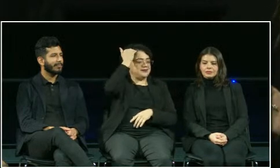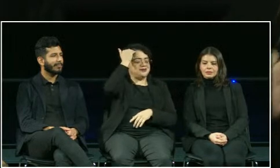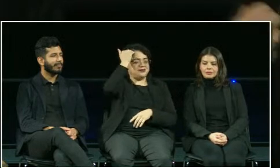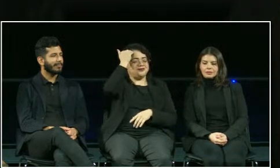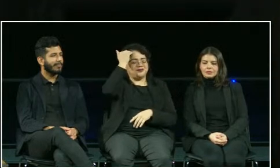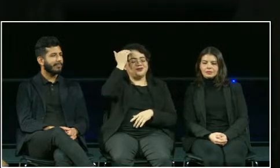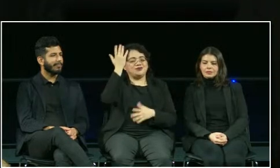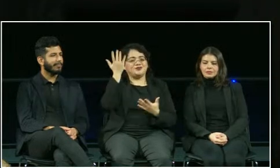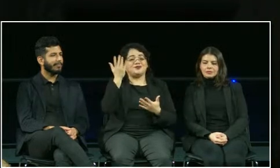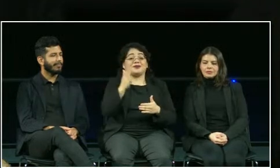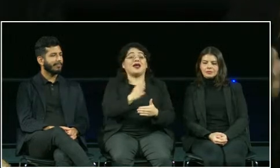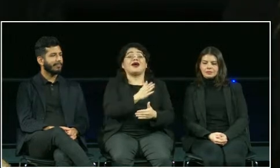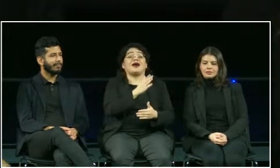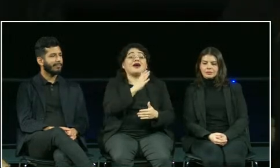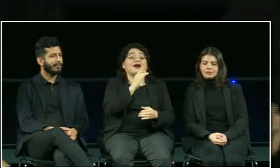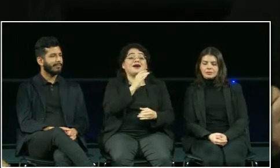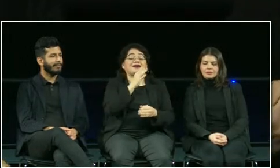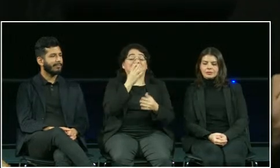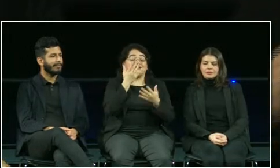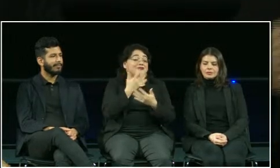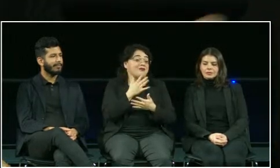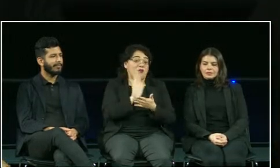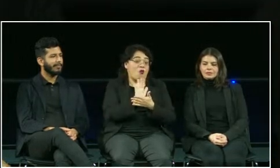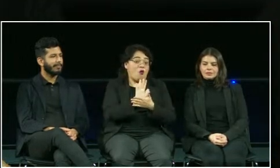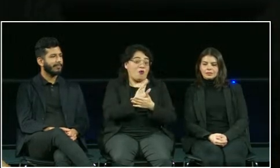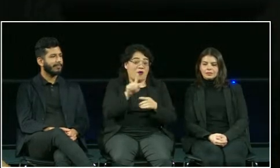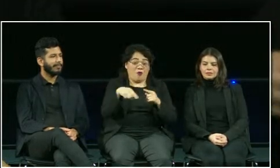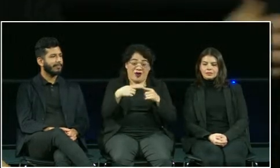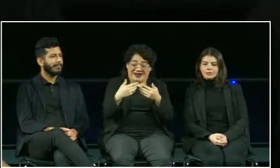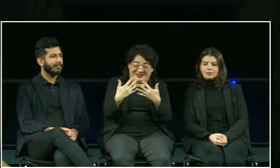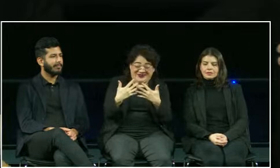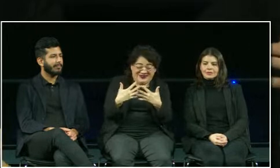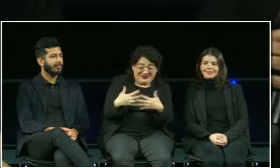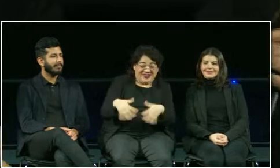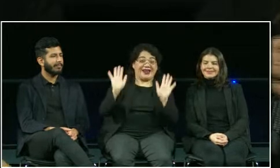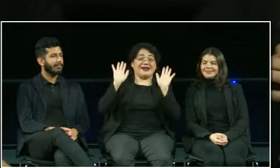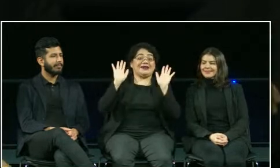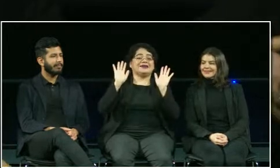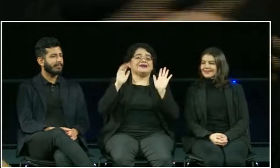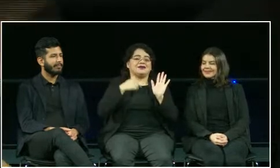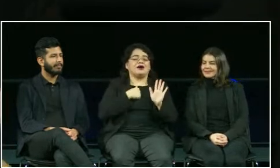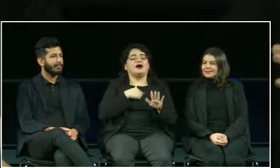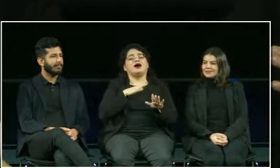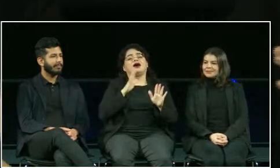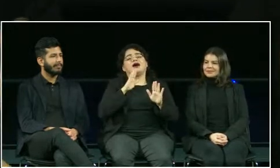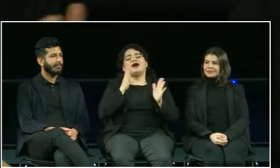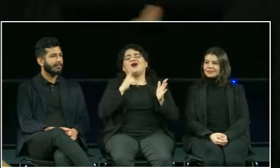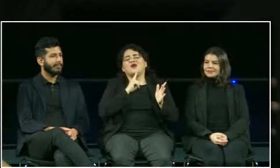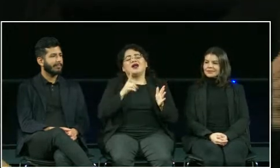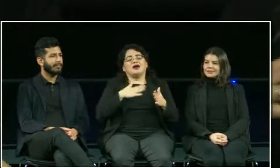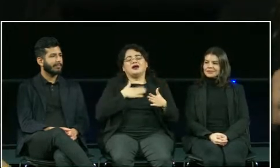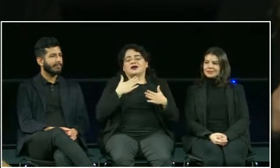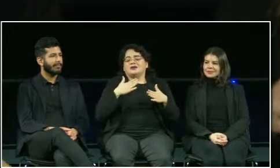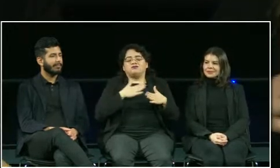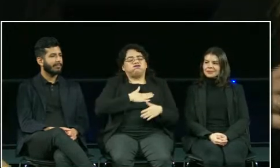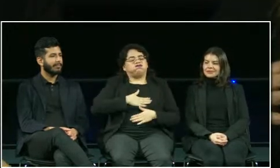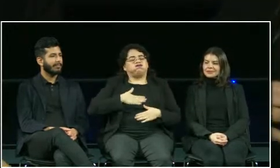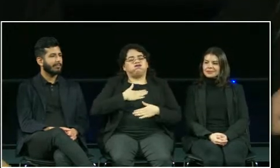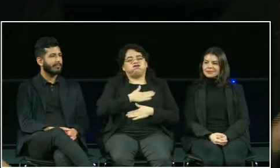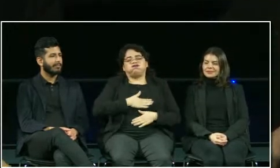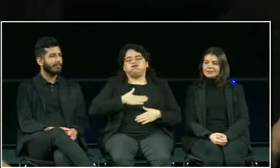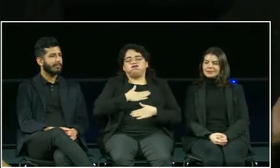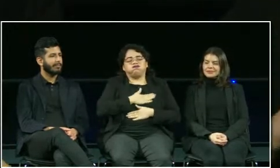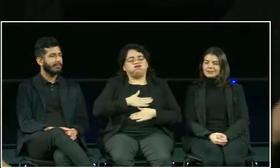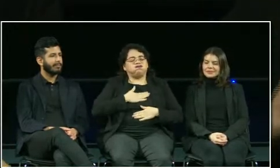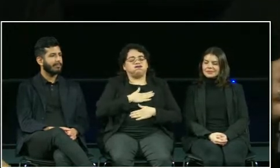see at the end of the movie, they say, I'm so happy I met those people. Like, to make